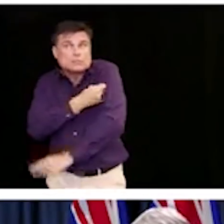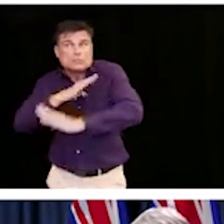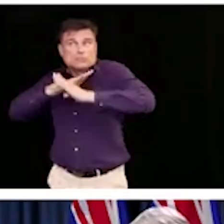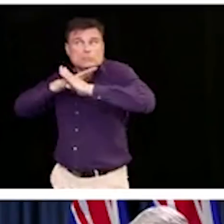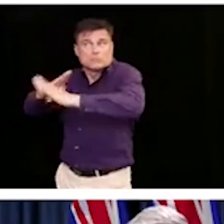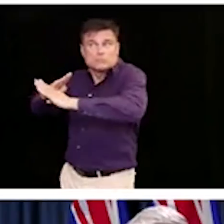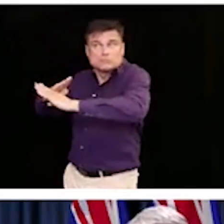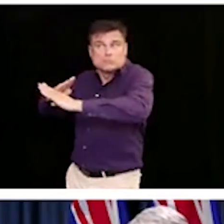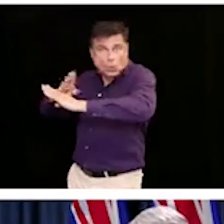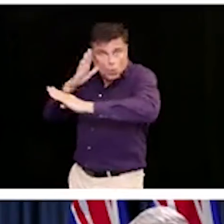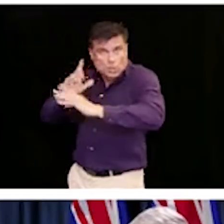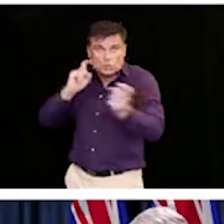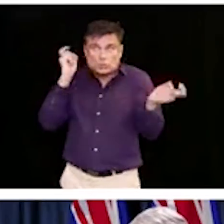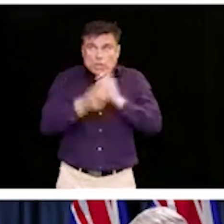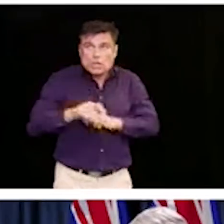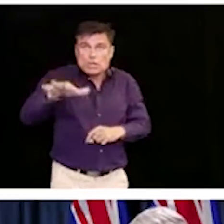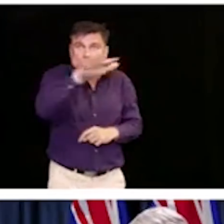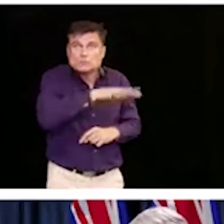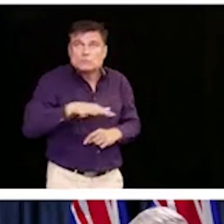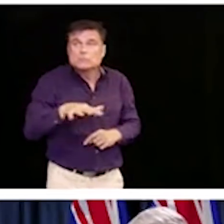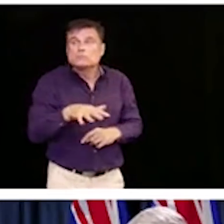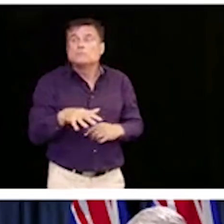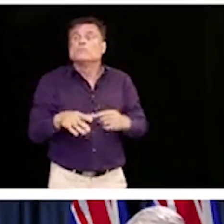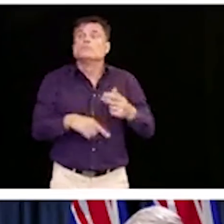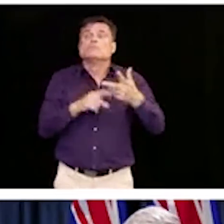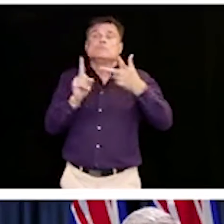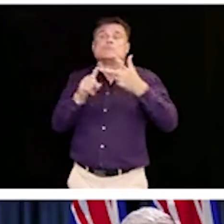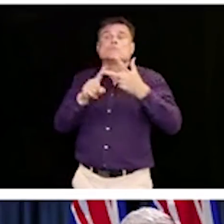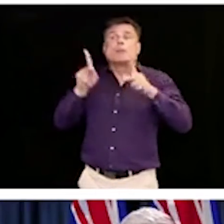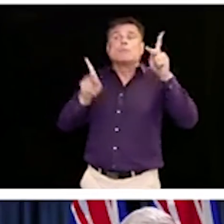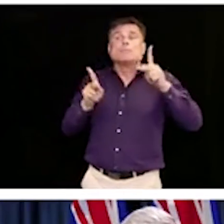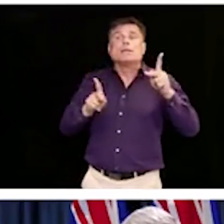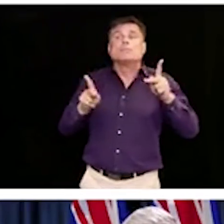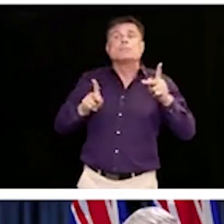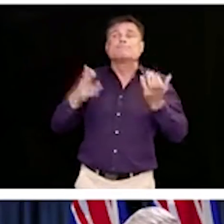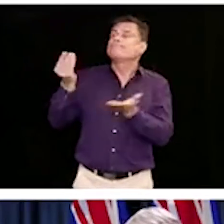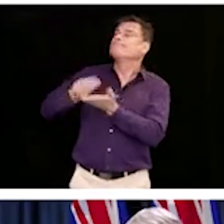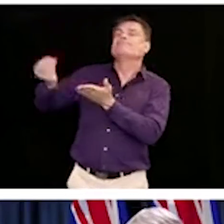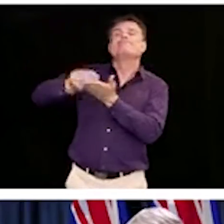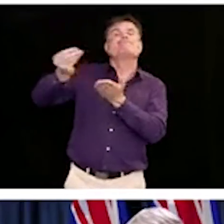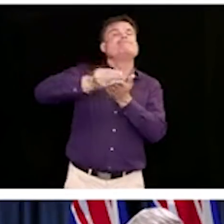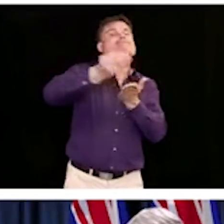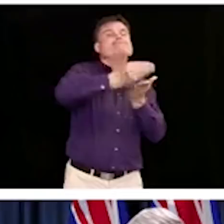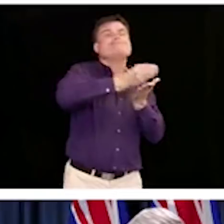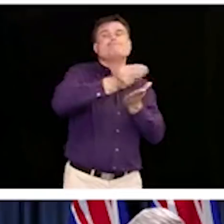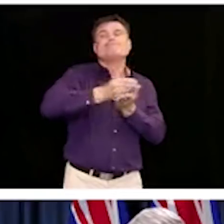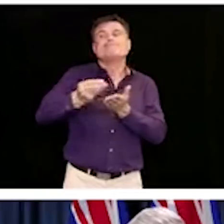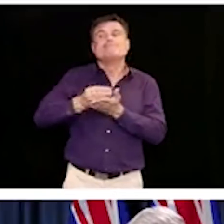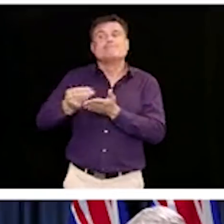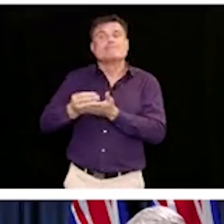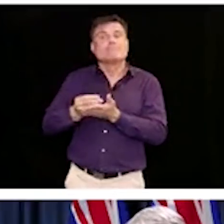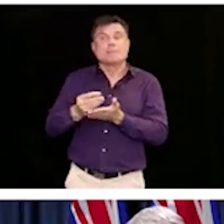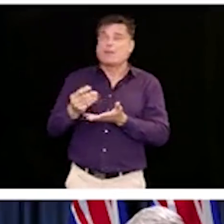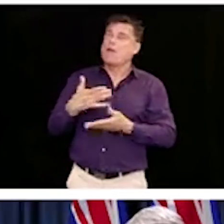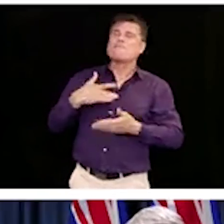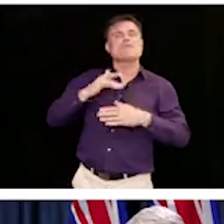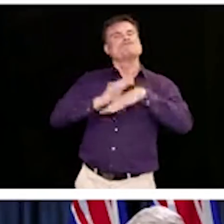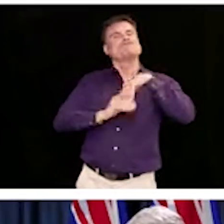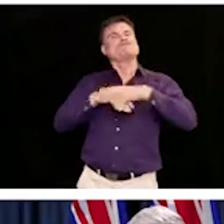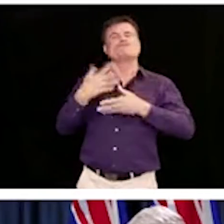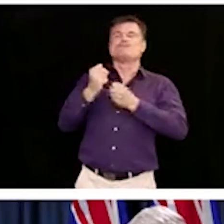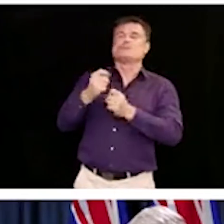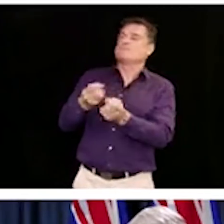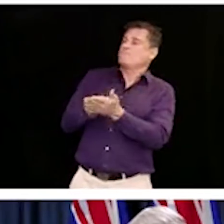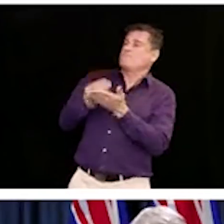vaccines, the response of the general public, impacts on consumer spending and confidence, the response of